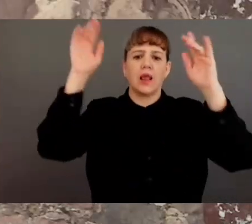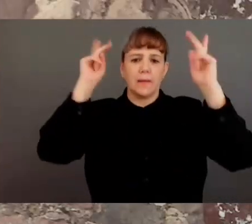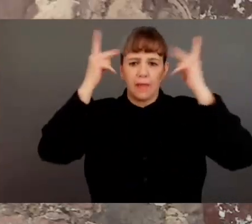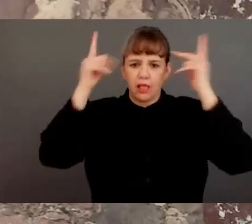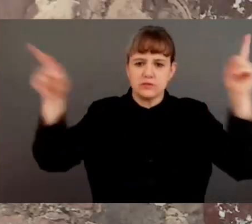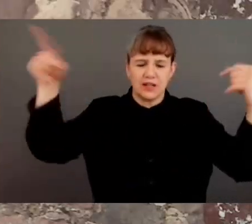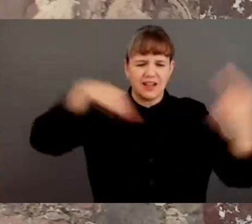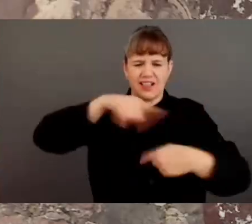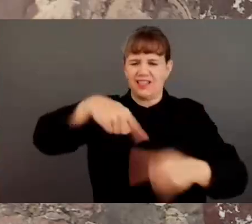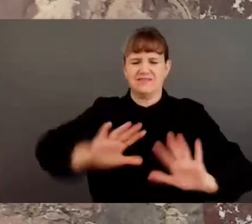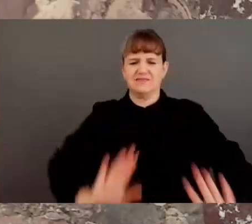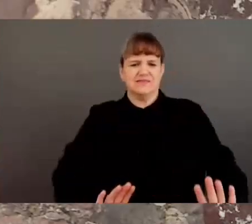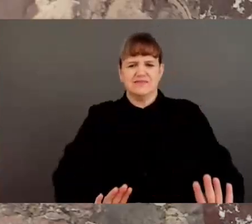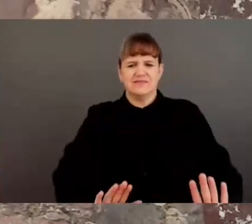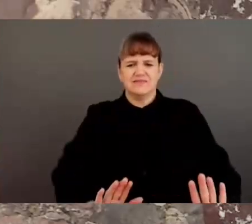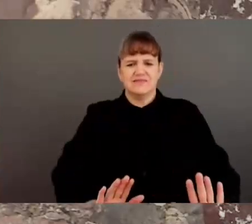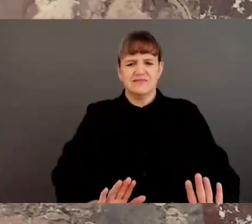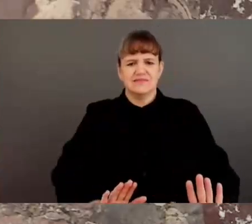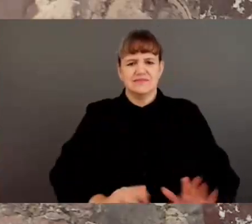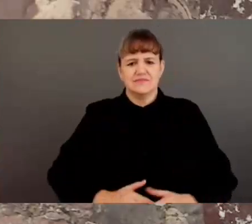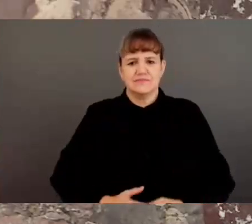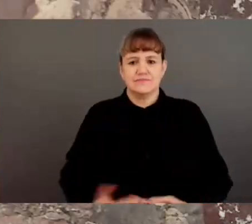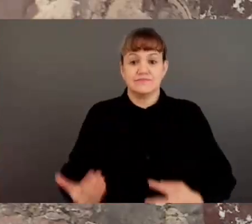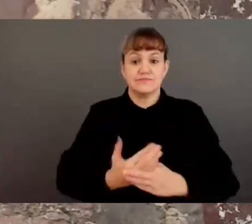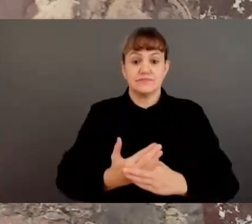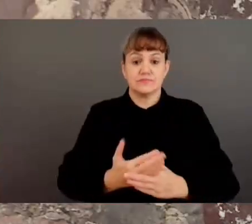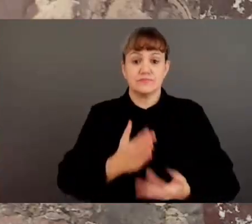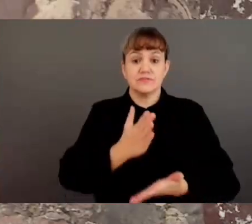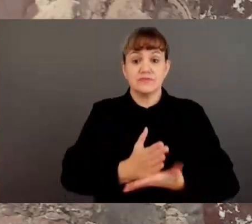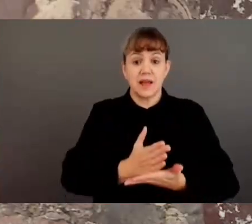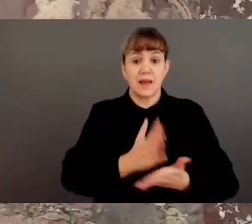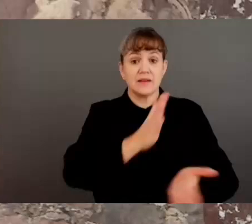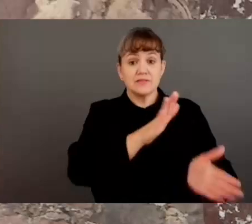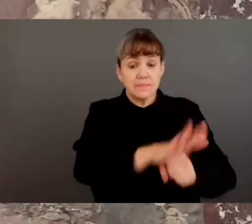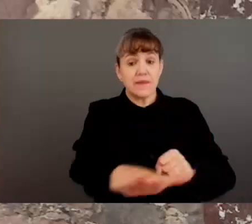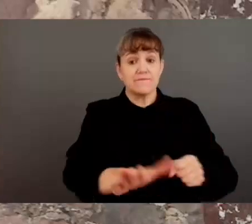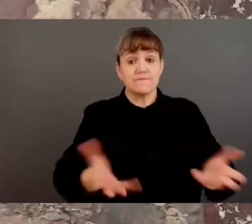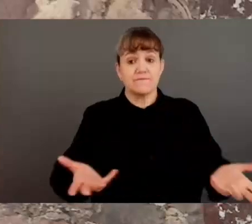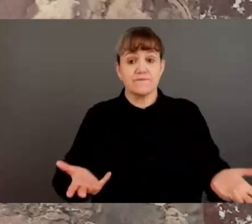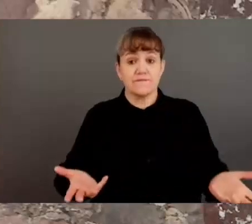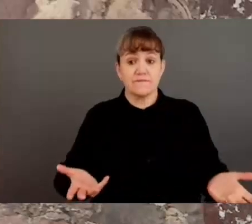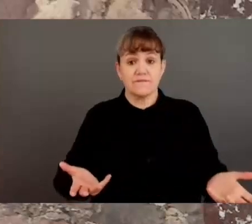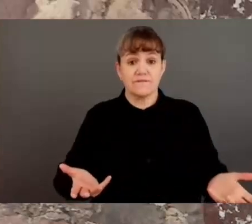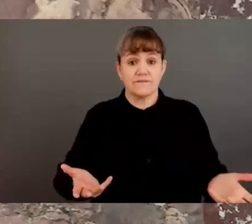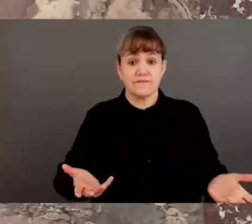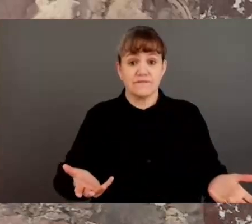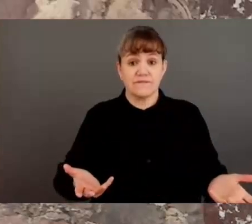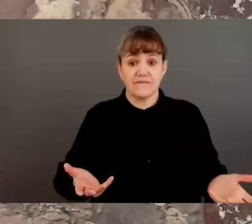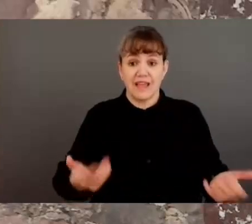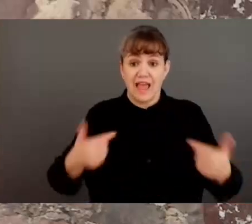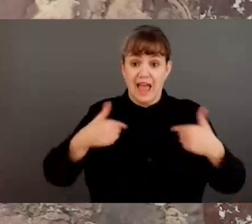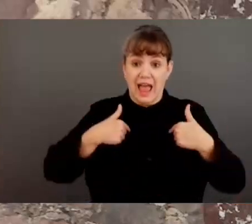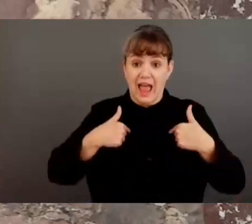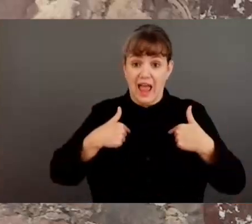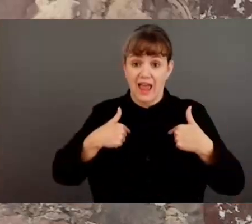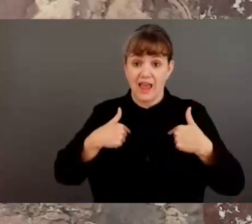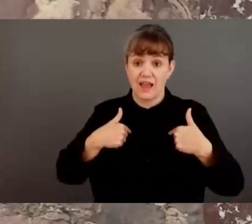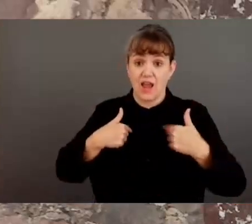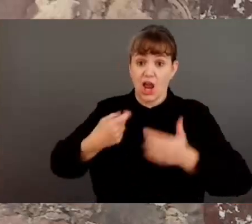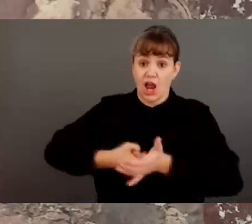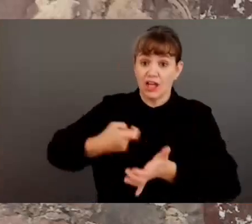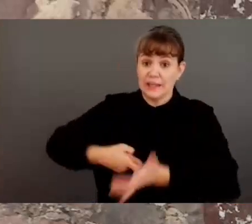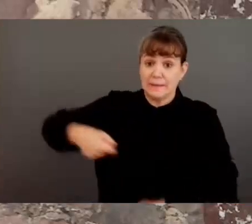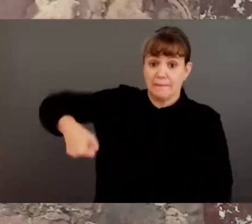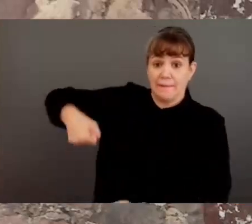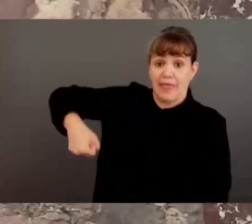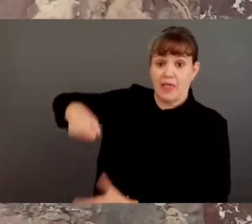Stop it. You know what? Members, that's enough. Hockey bags of money by drug dealers were brought into casinos while you guys were on this side of the House. So spare me the